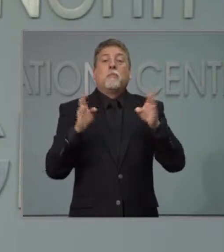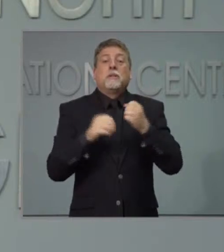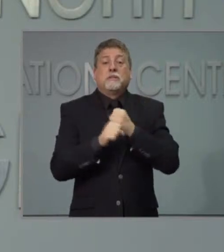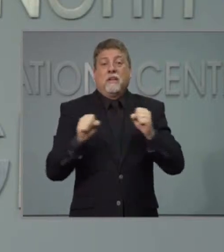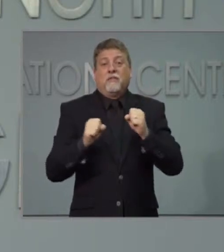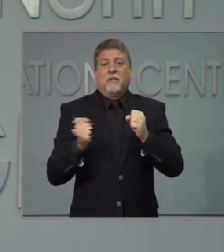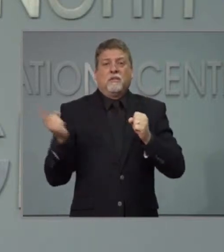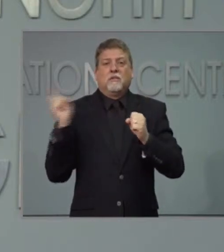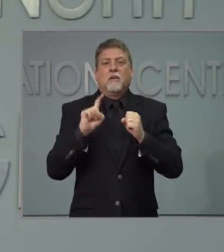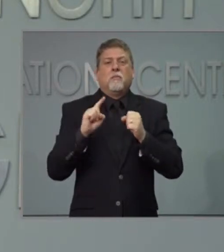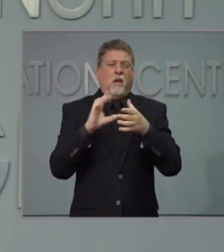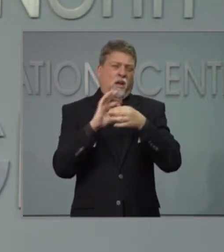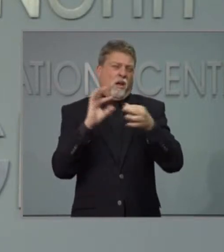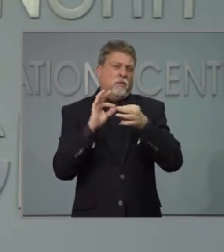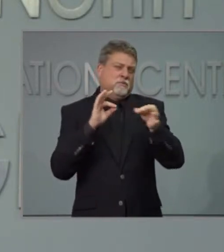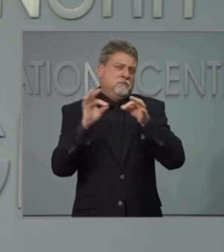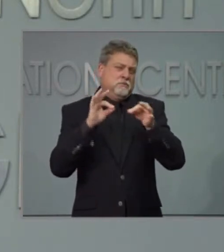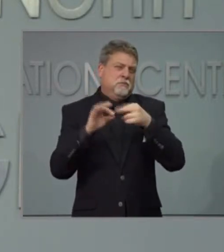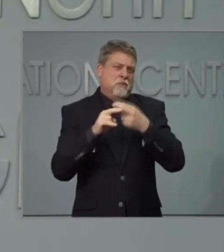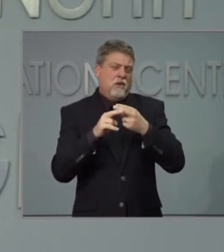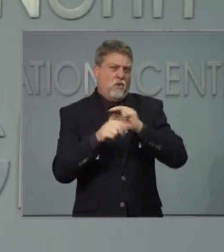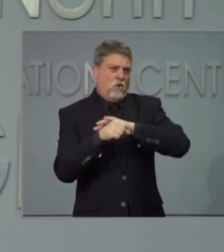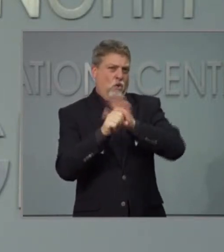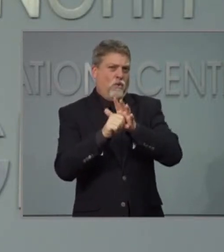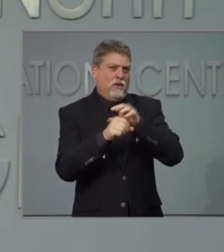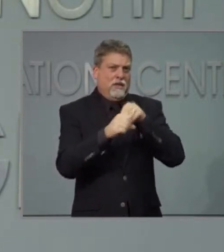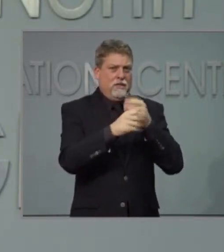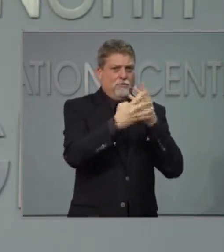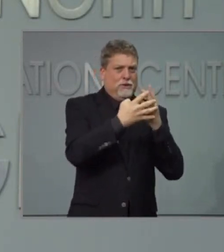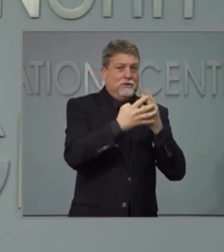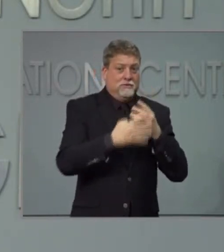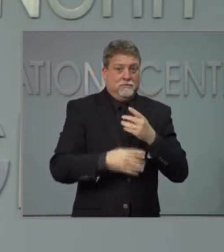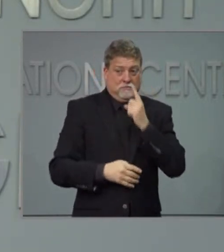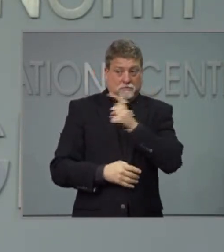address the issue of what's happening with COVID and in the prisons.